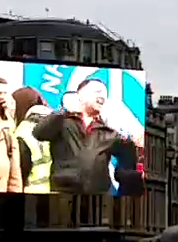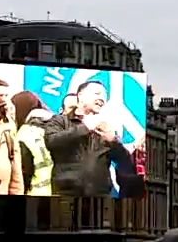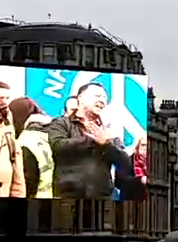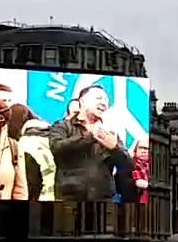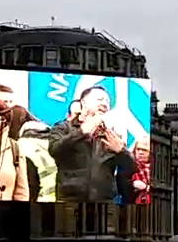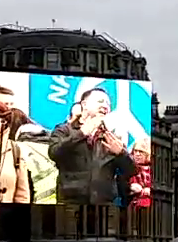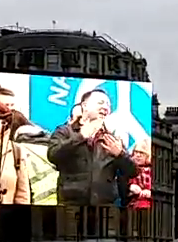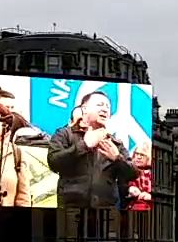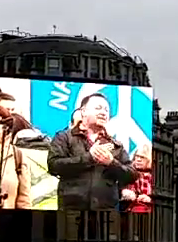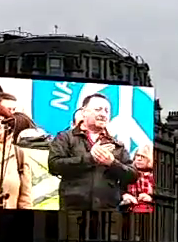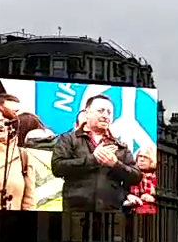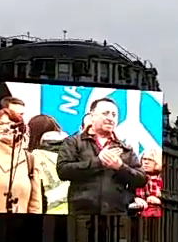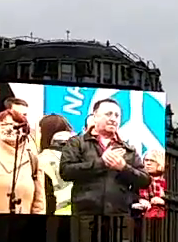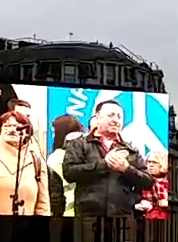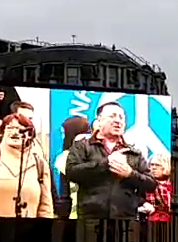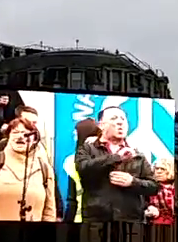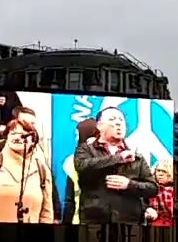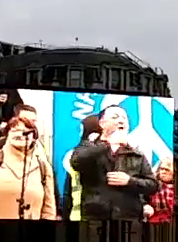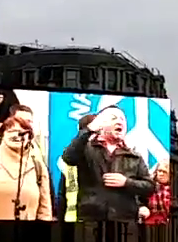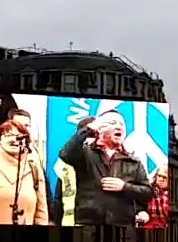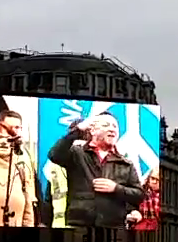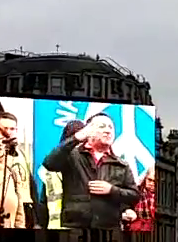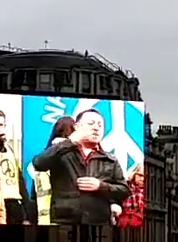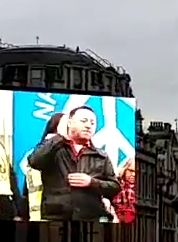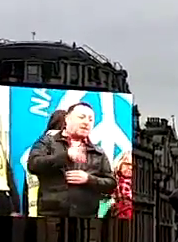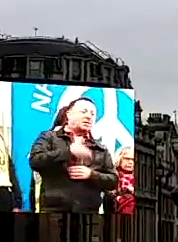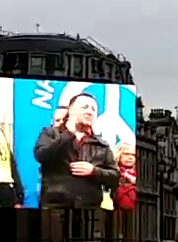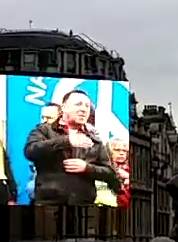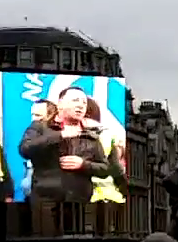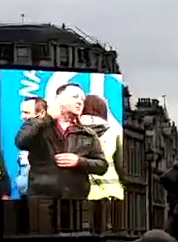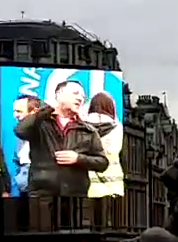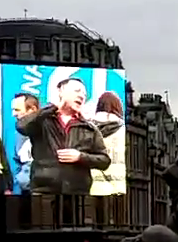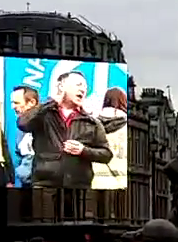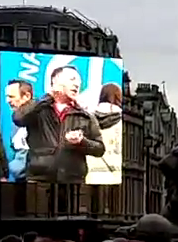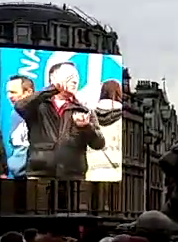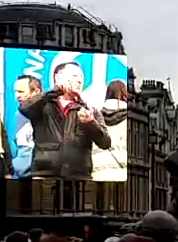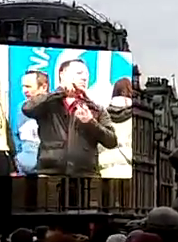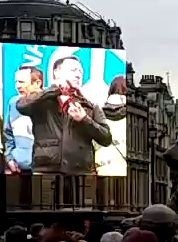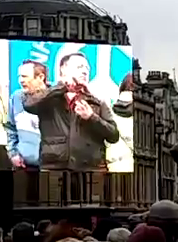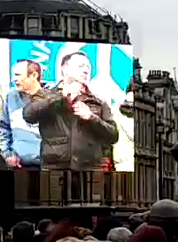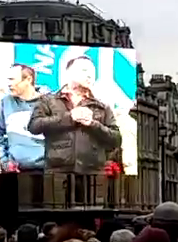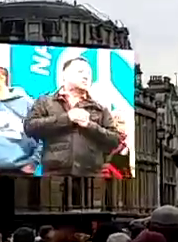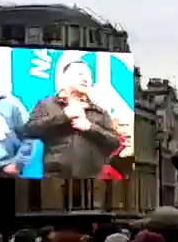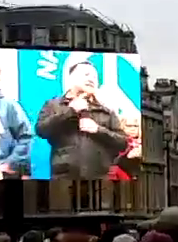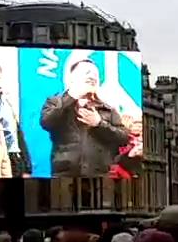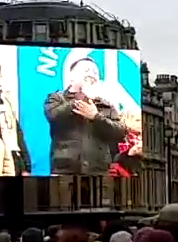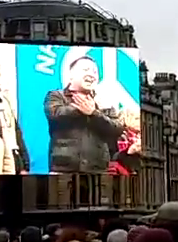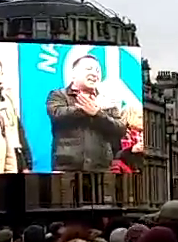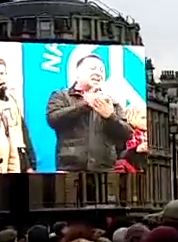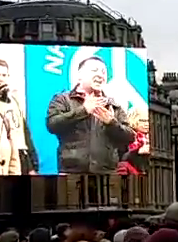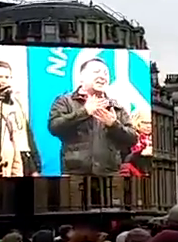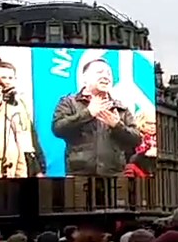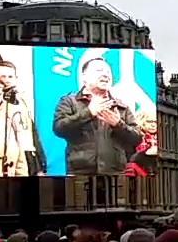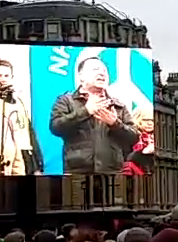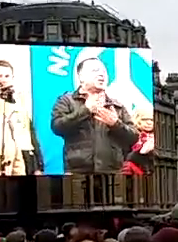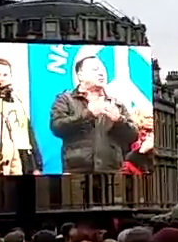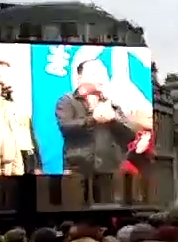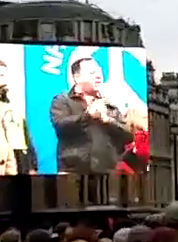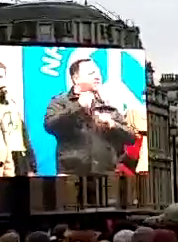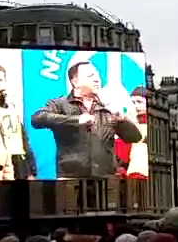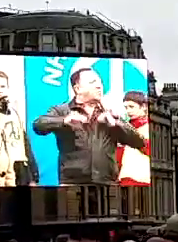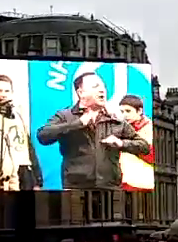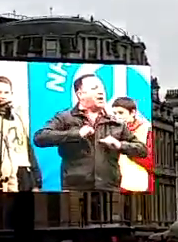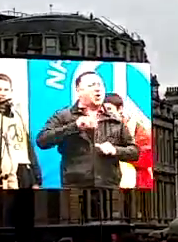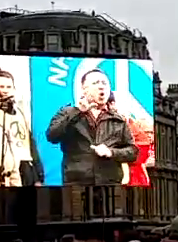clear, because the government has to hear. Say it loud and say it proud.